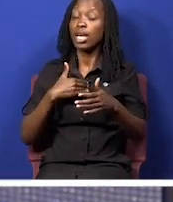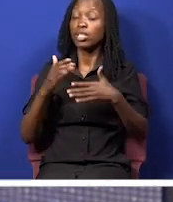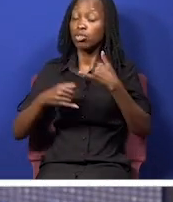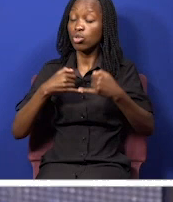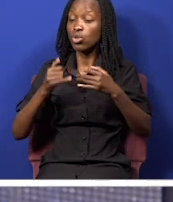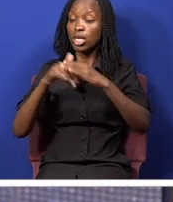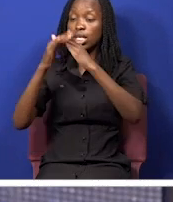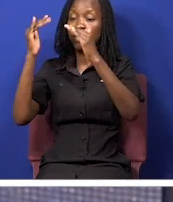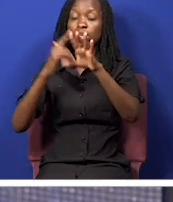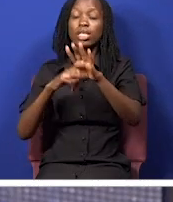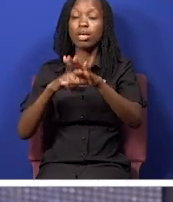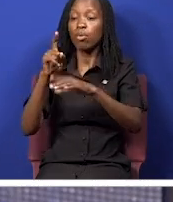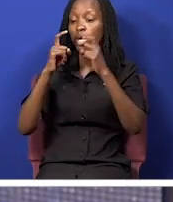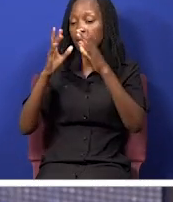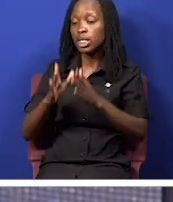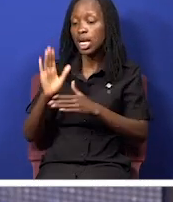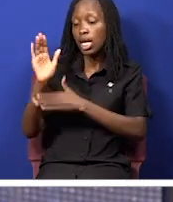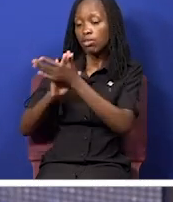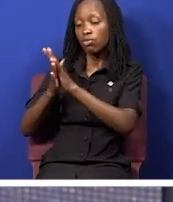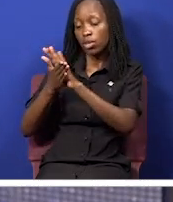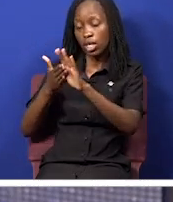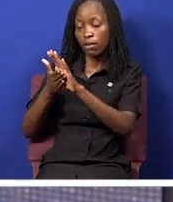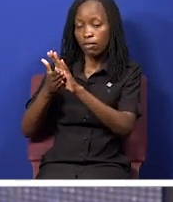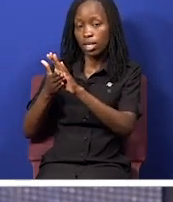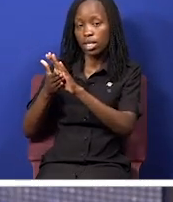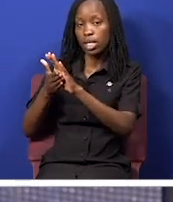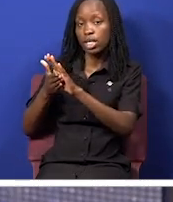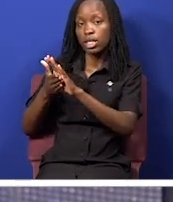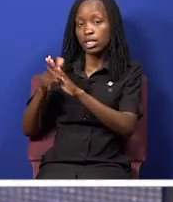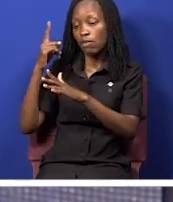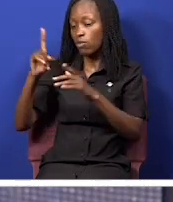who has repented and turned away from his sins than over